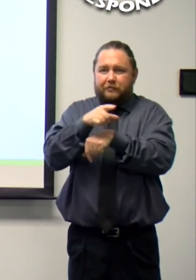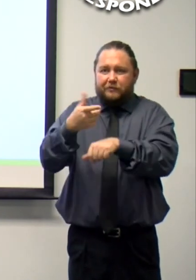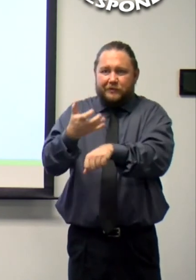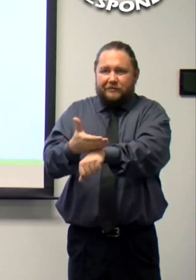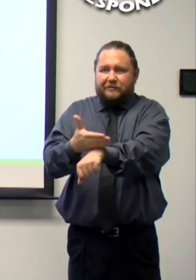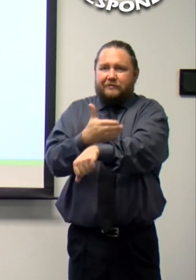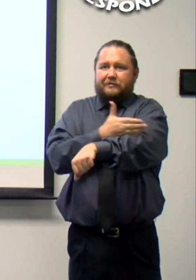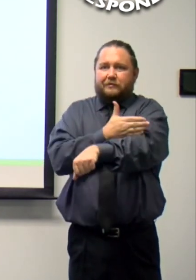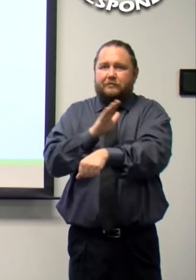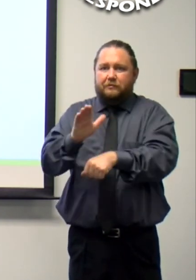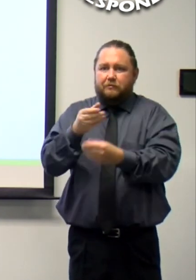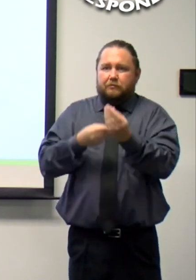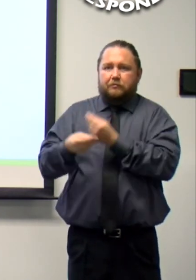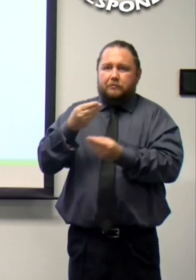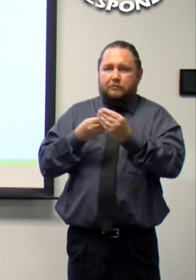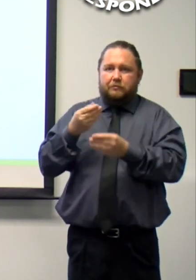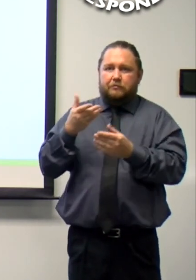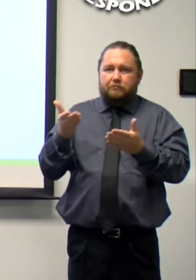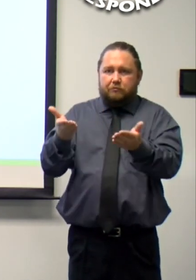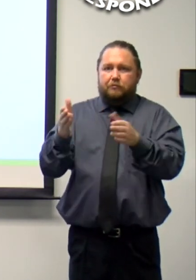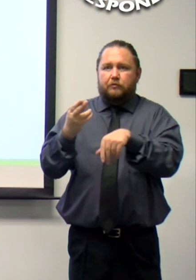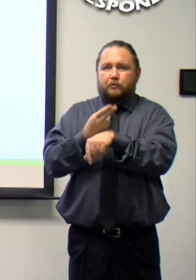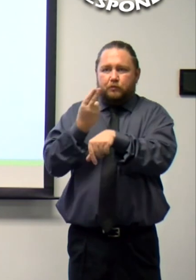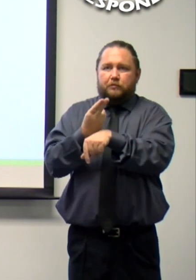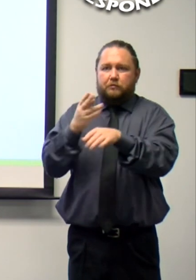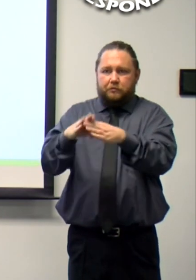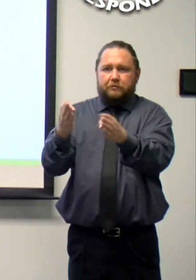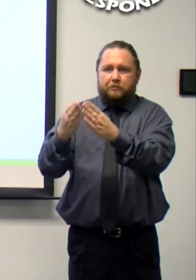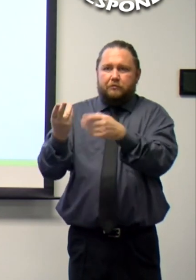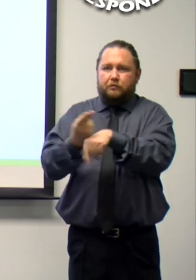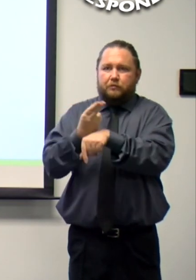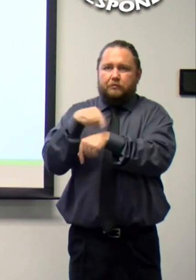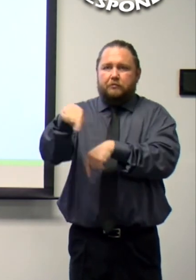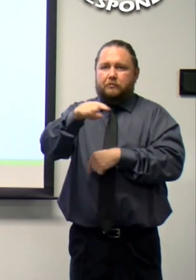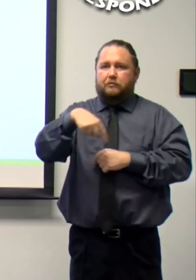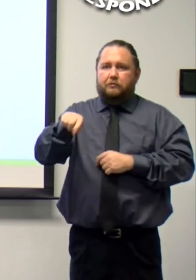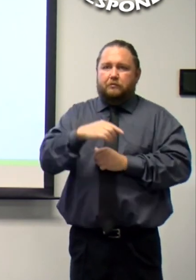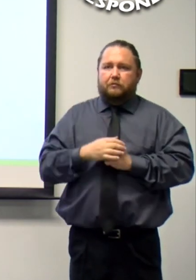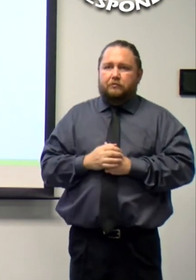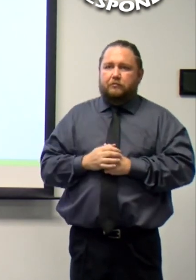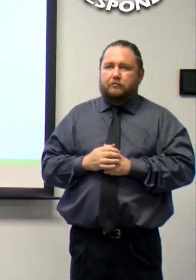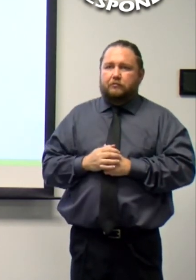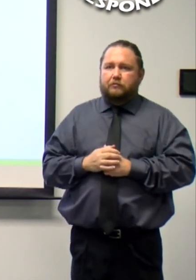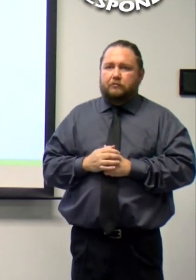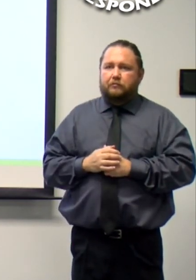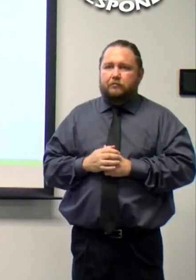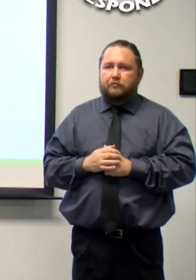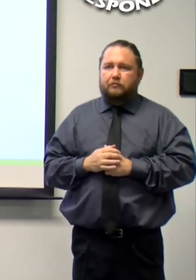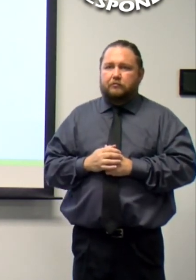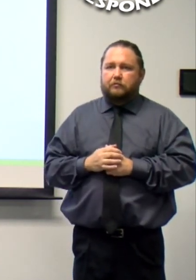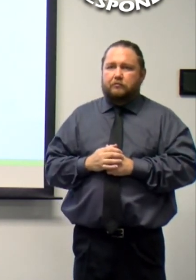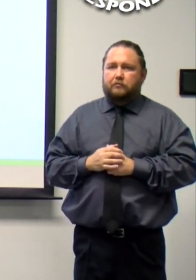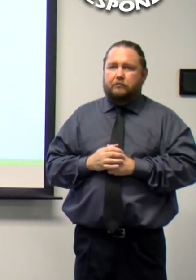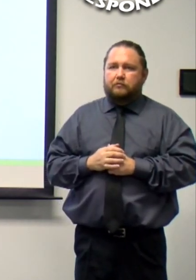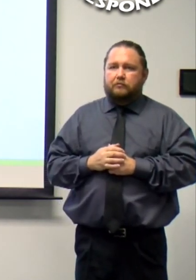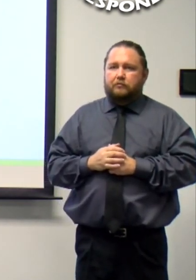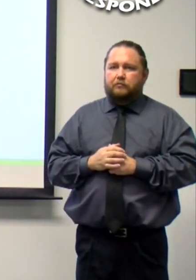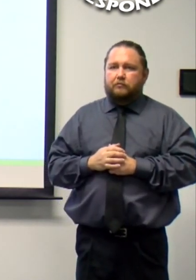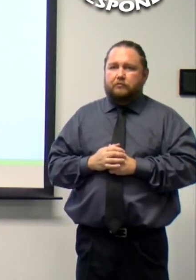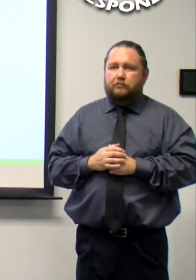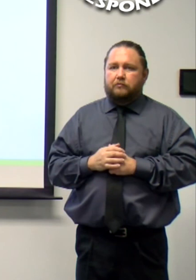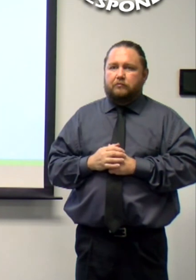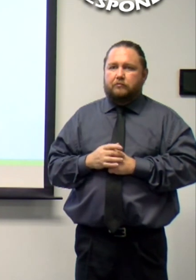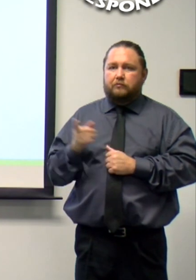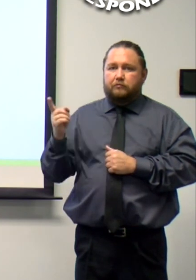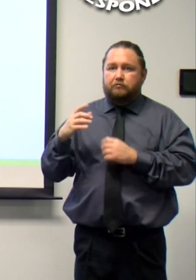we have a COVID-19 recovery fund, a small fund that we can use to make small loans to